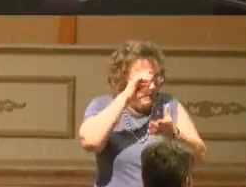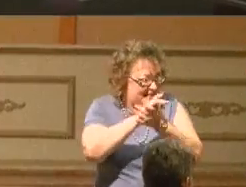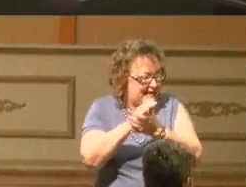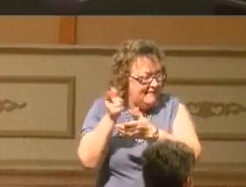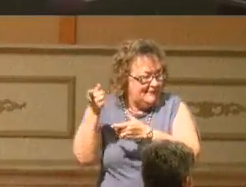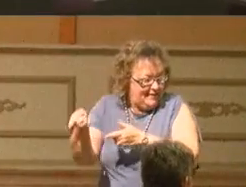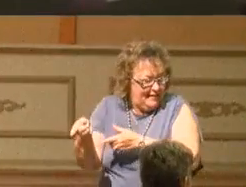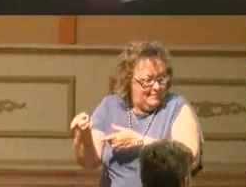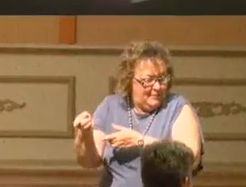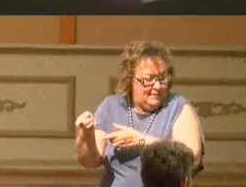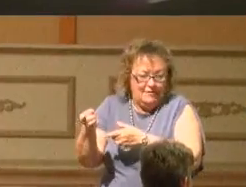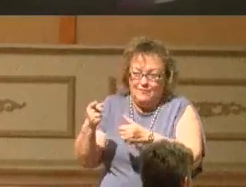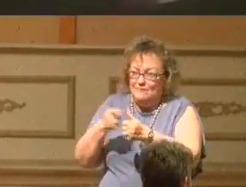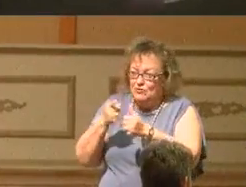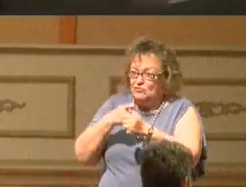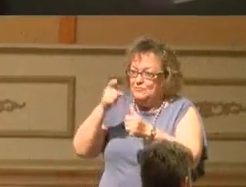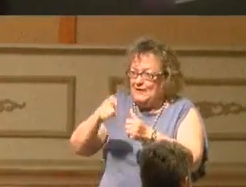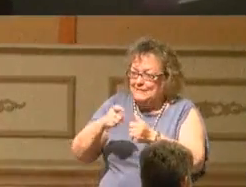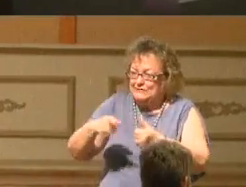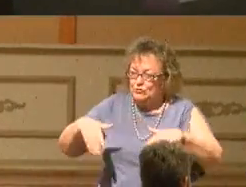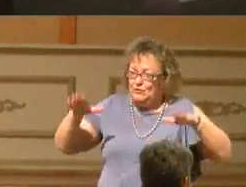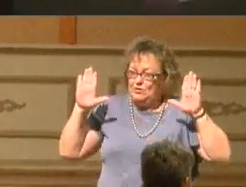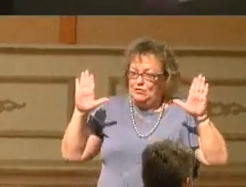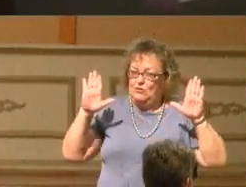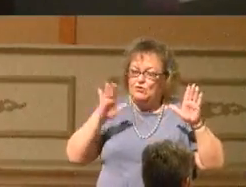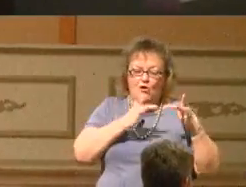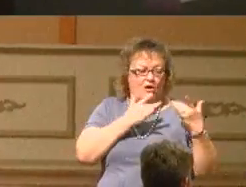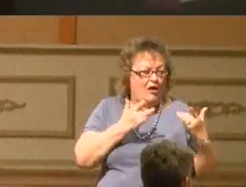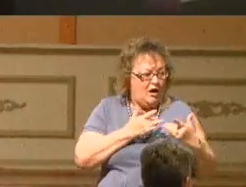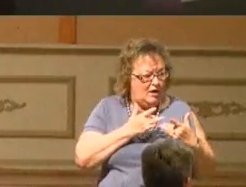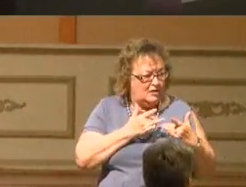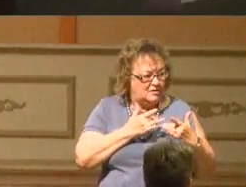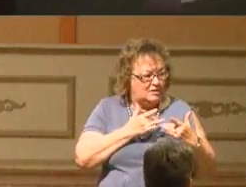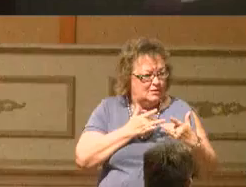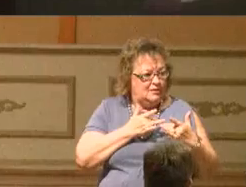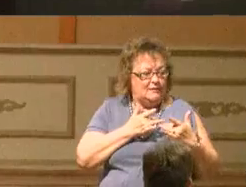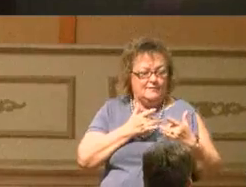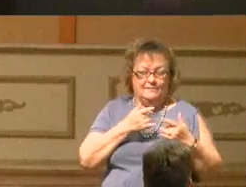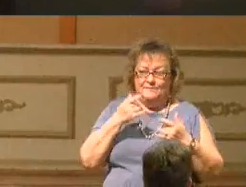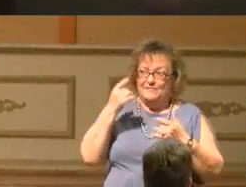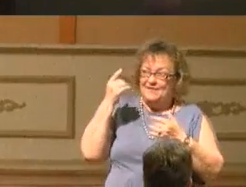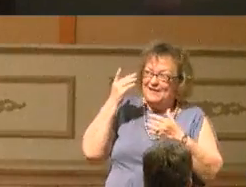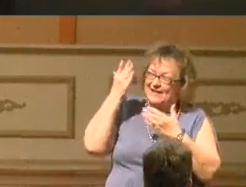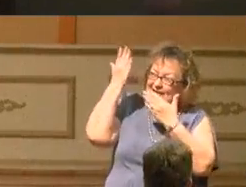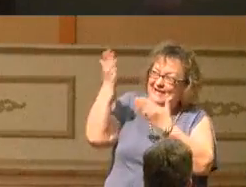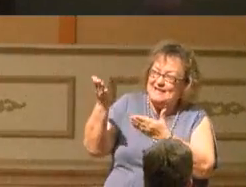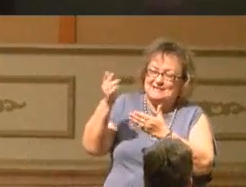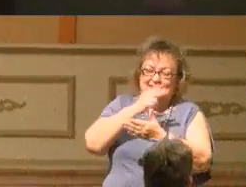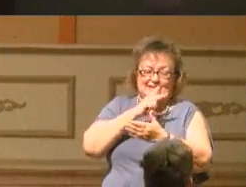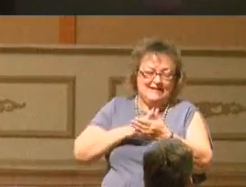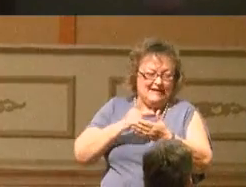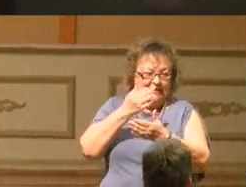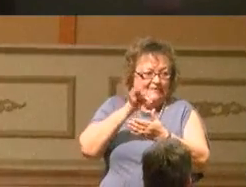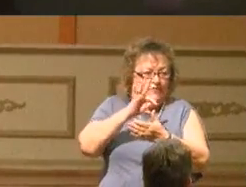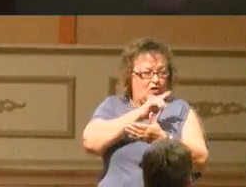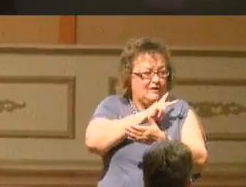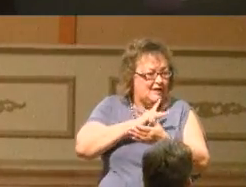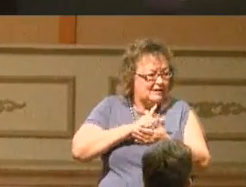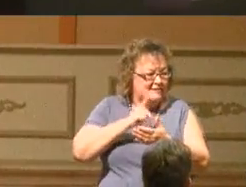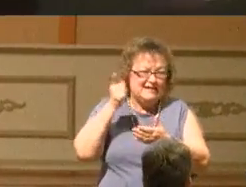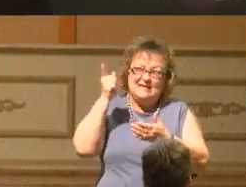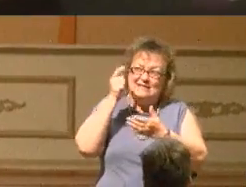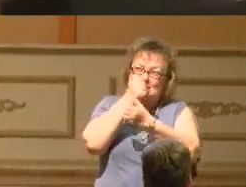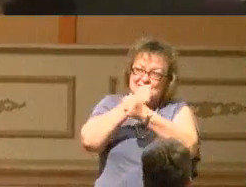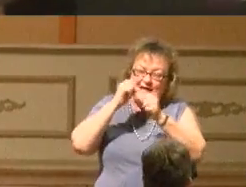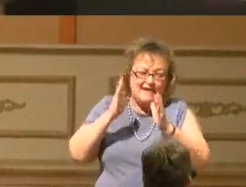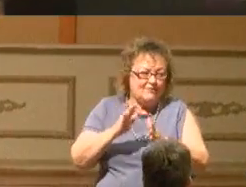until you surrender your heart to the Lordship of Jesus Christ, that he is King of kings, Lord of lords, he is the Savior of